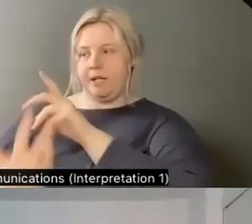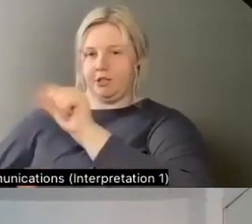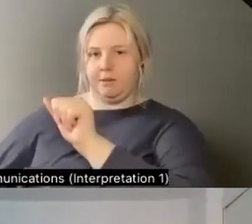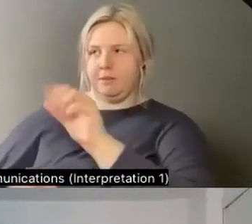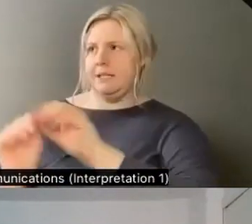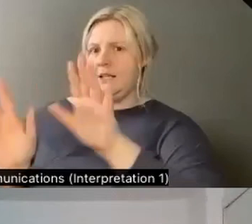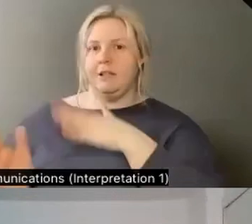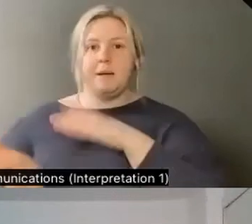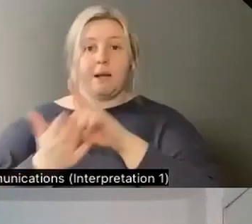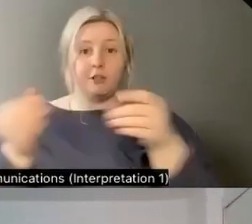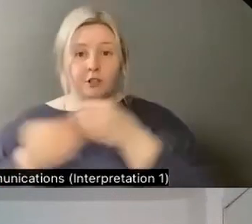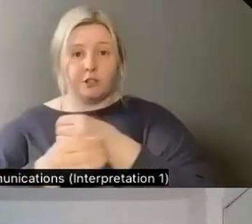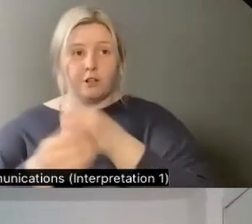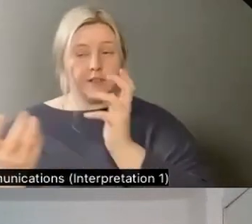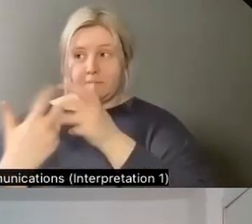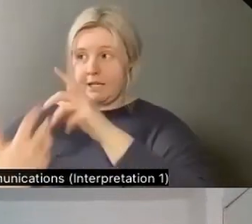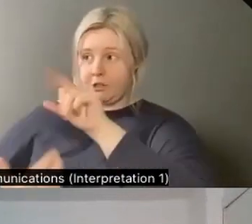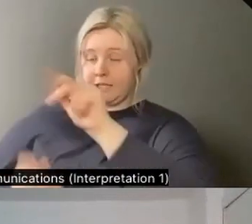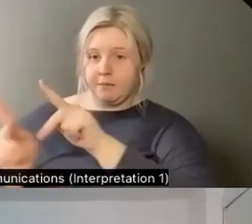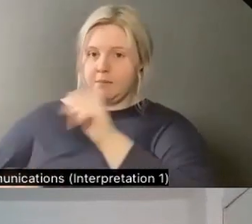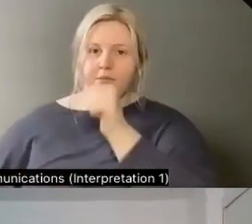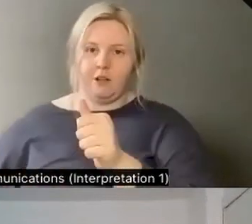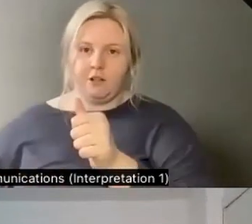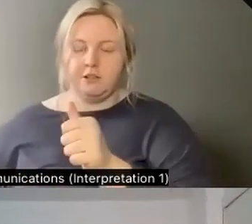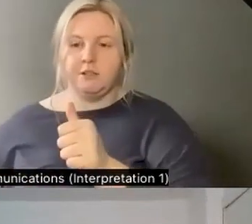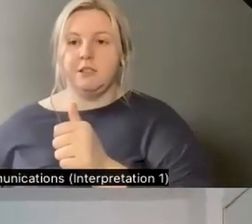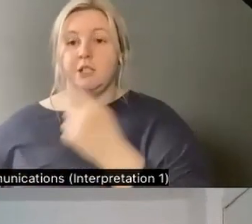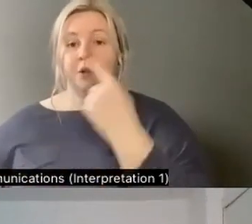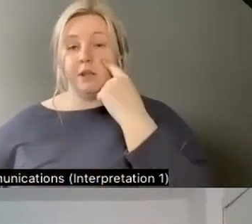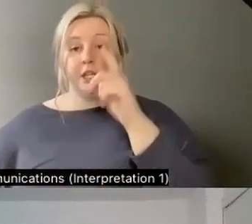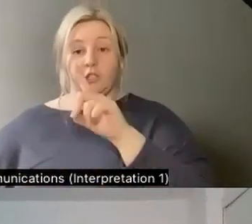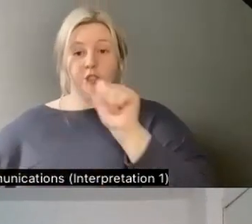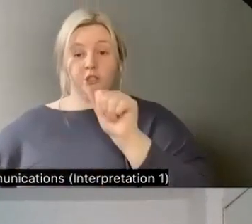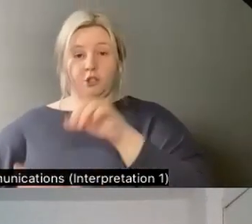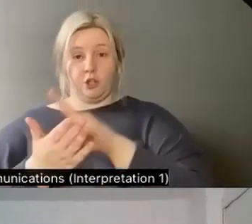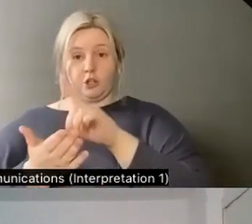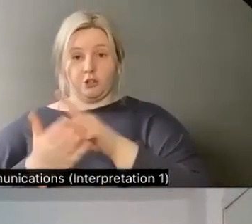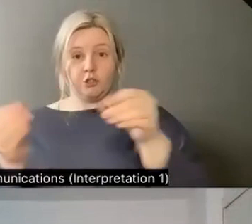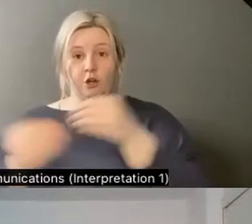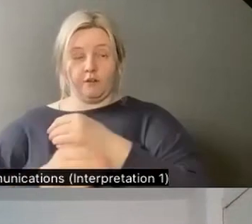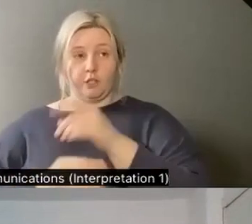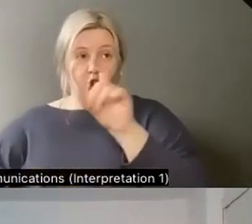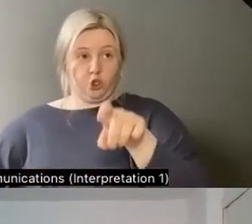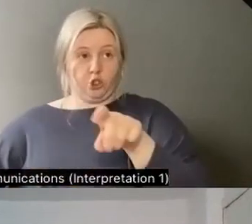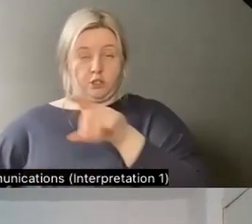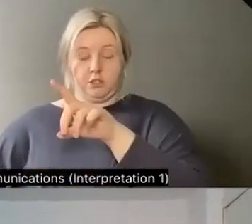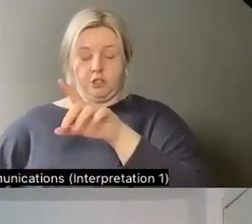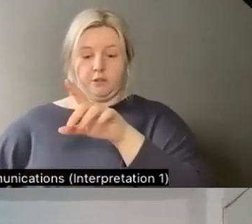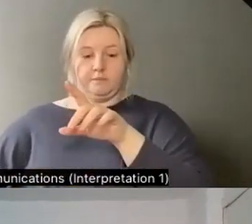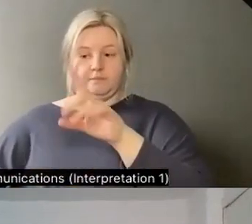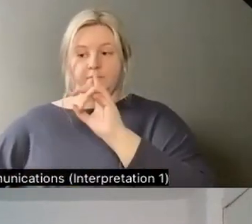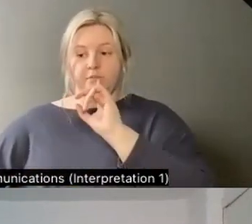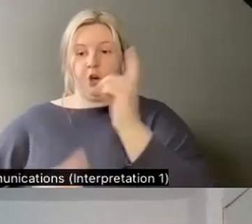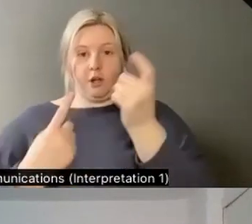office is not for disabled folks. Not that I think that doctor's offices by default are either, but I mean the way that wellness culture has